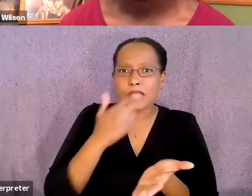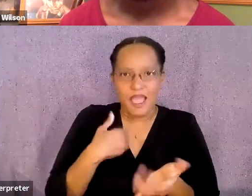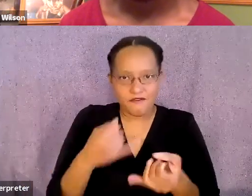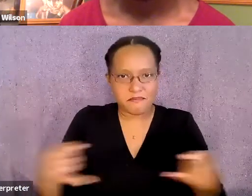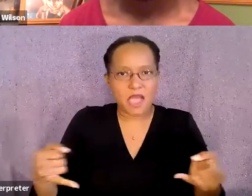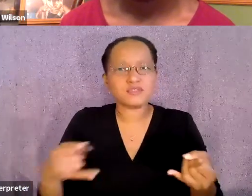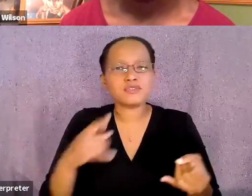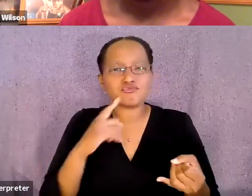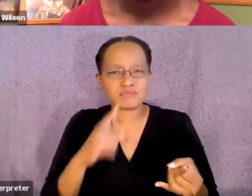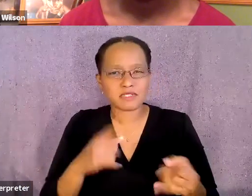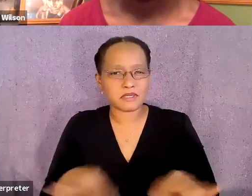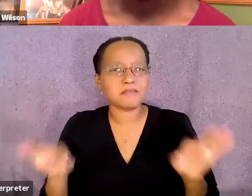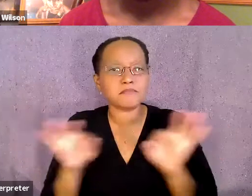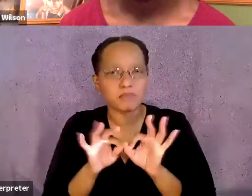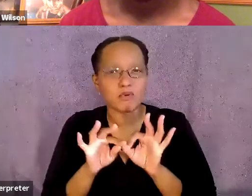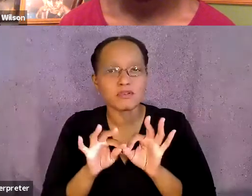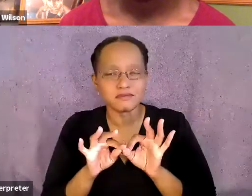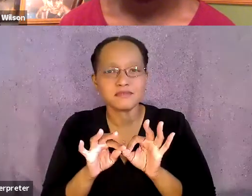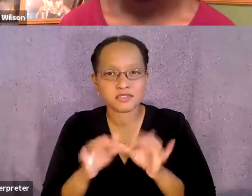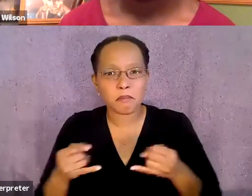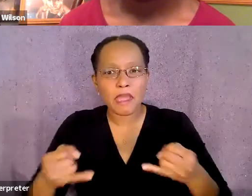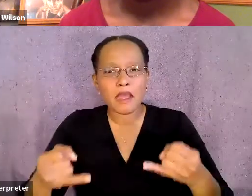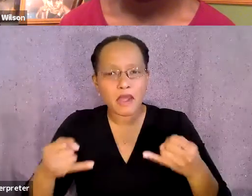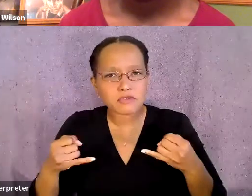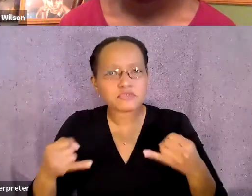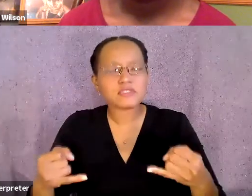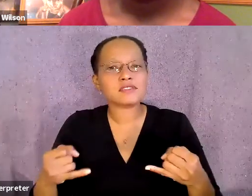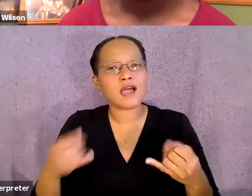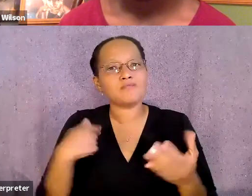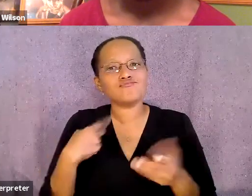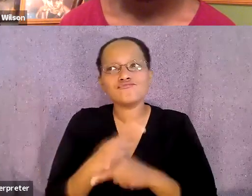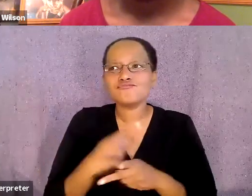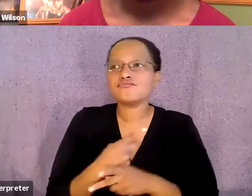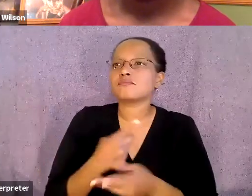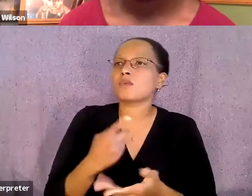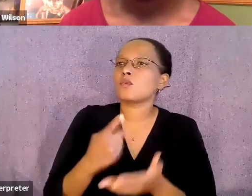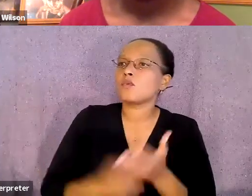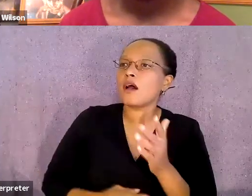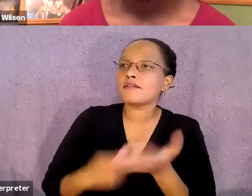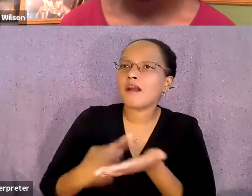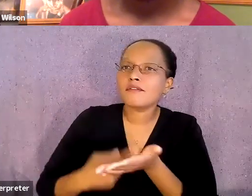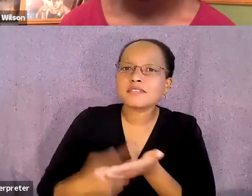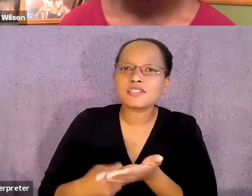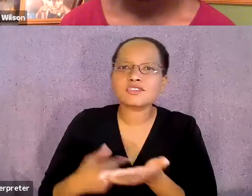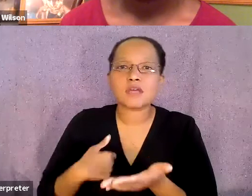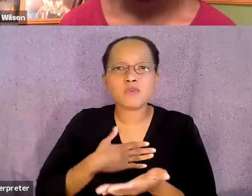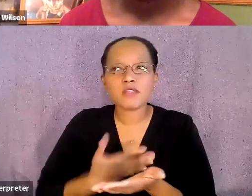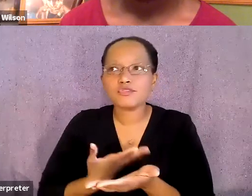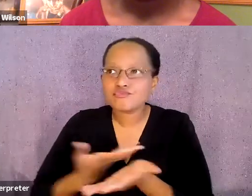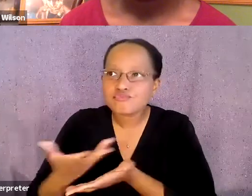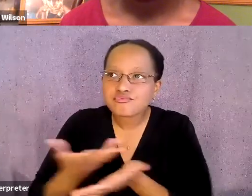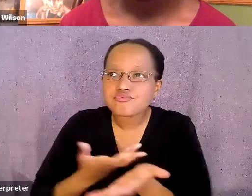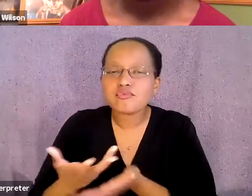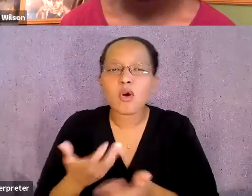my boundaries, what I'm willing to engage with, whether conversations or with certain people, or also